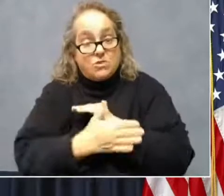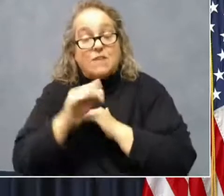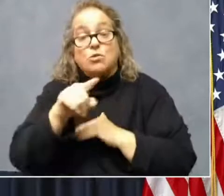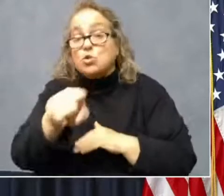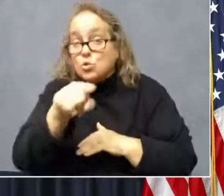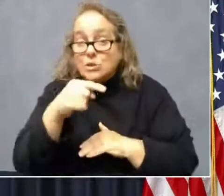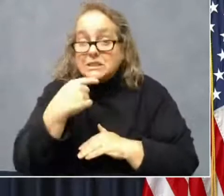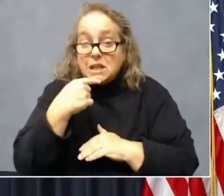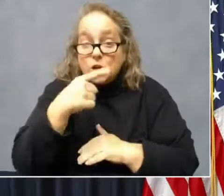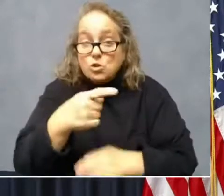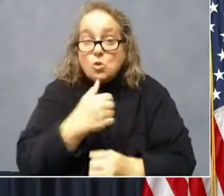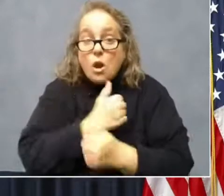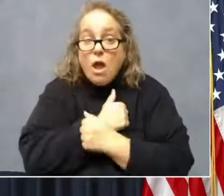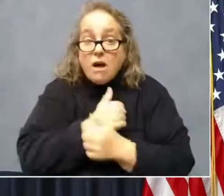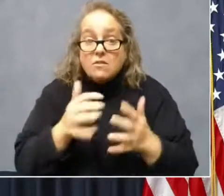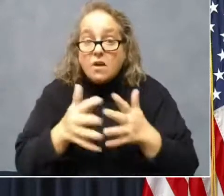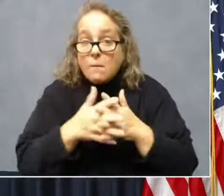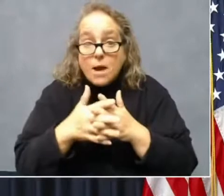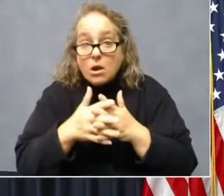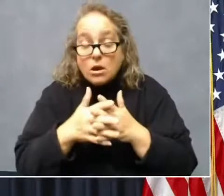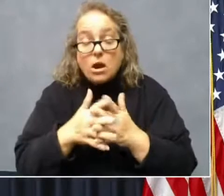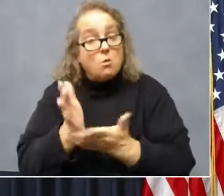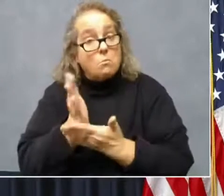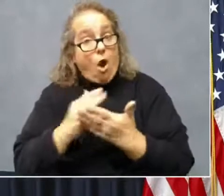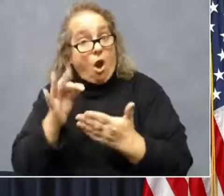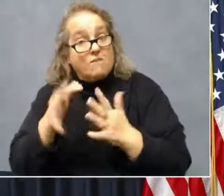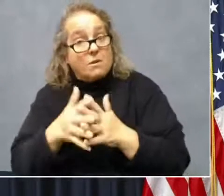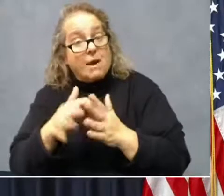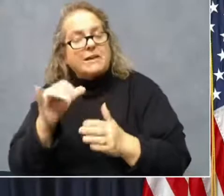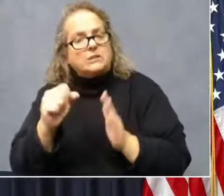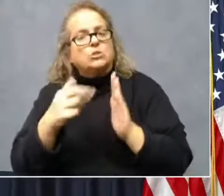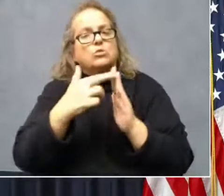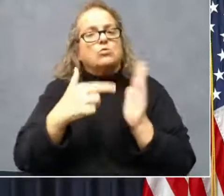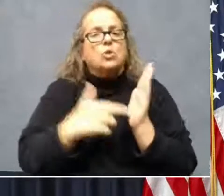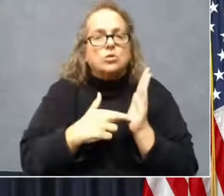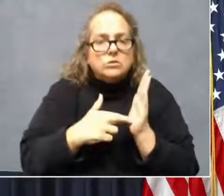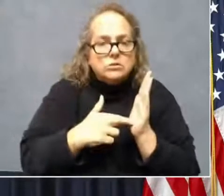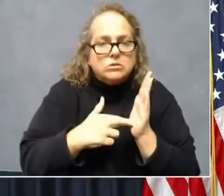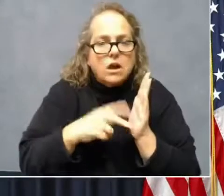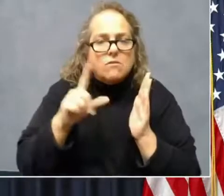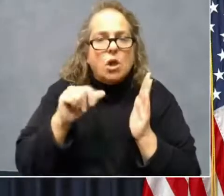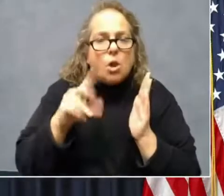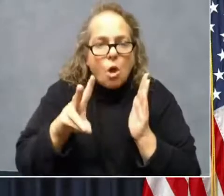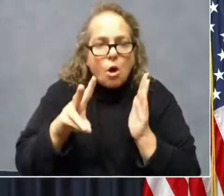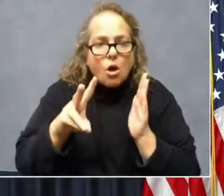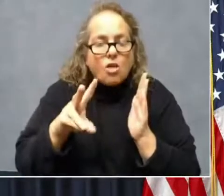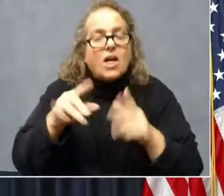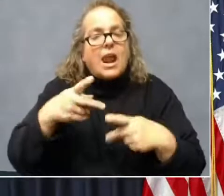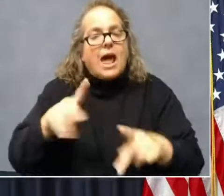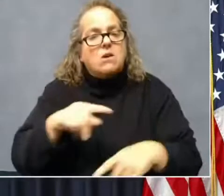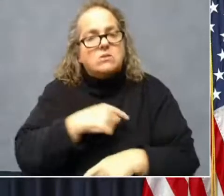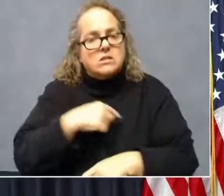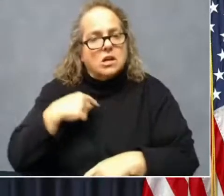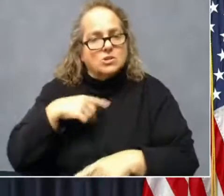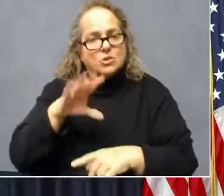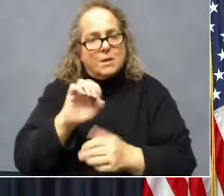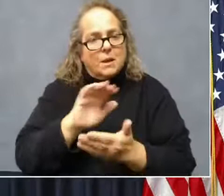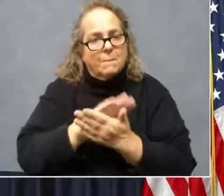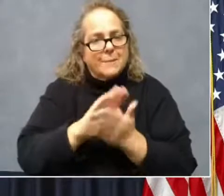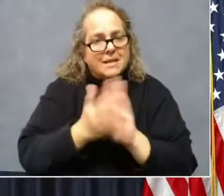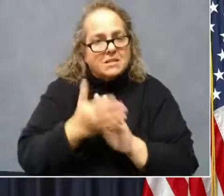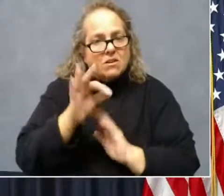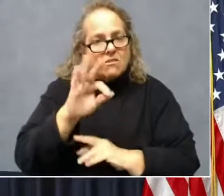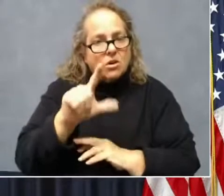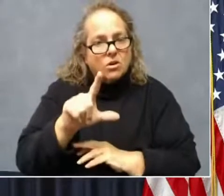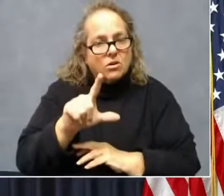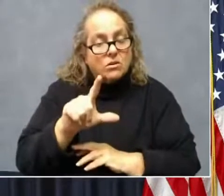part of America is the rule of law. It's what allows us to be a peaceful society. And your position now that everybody is seeing